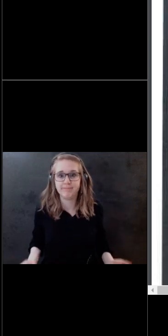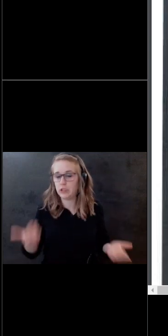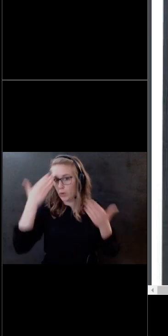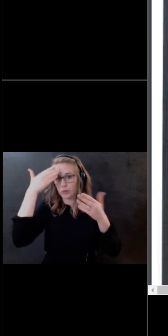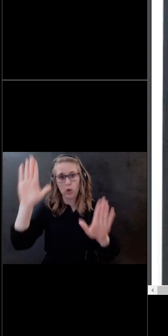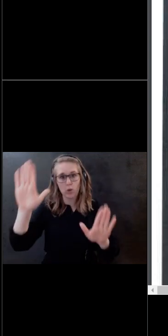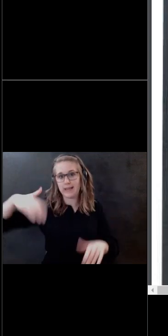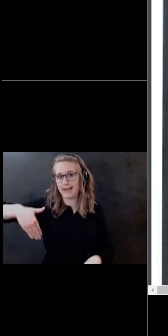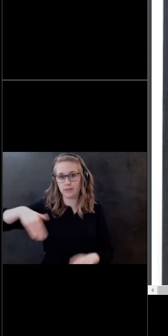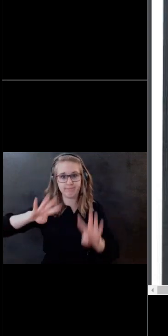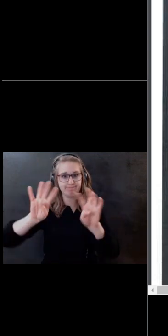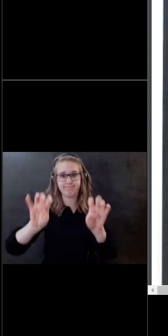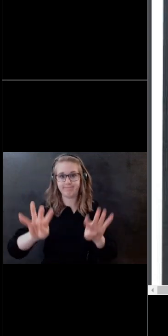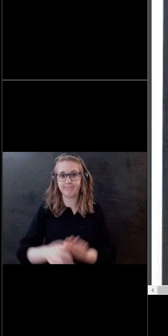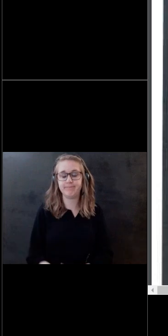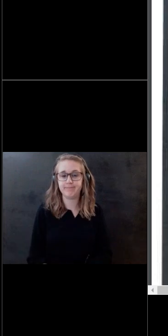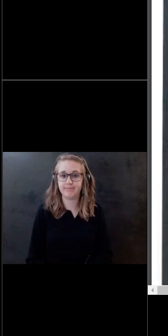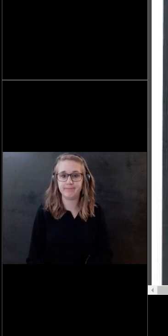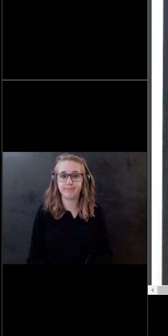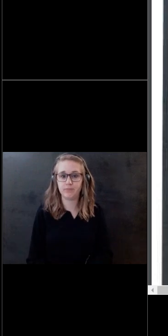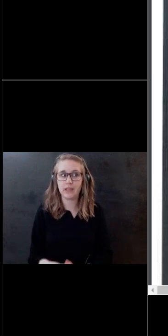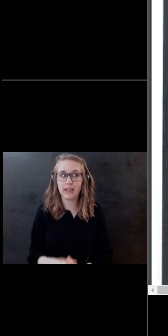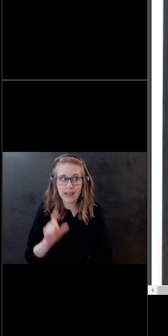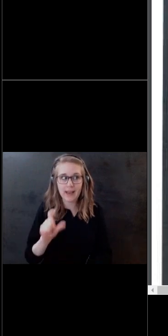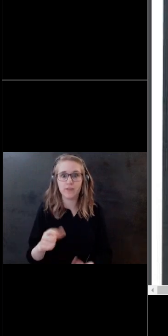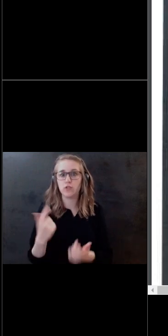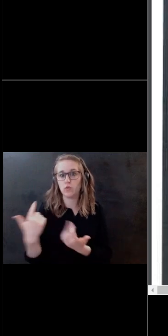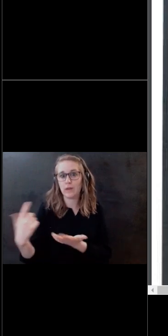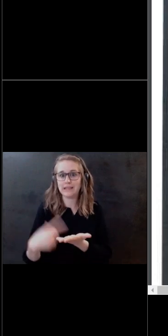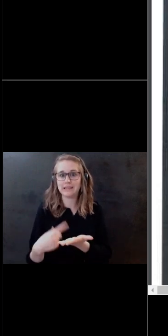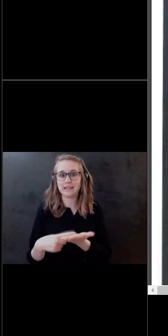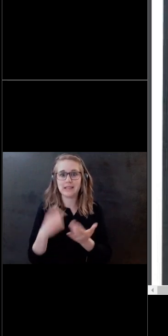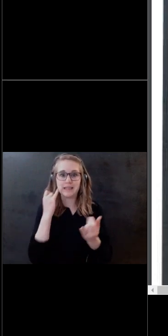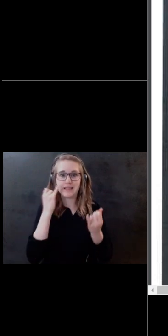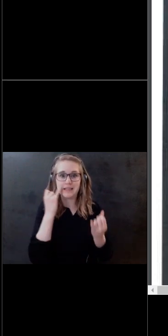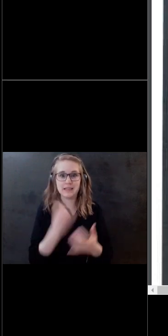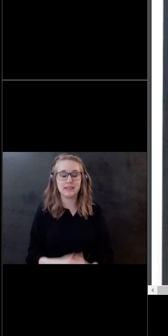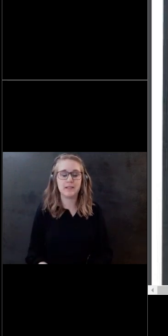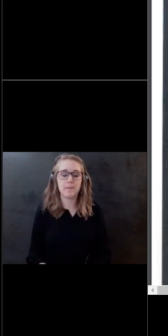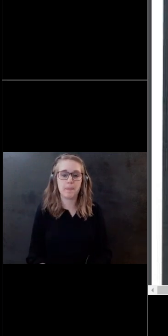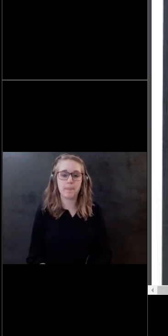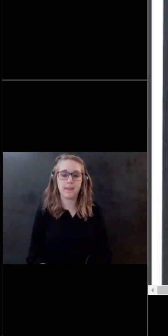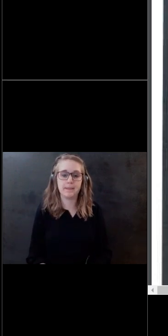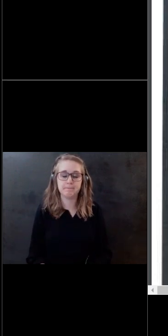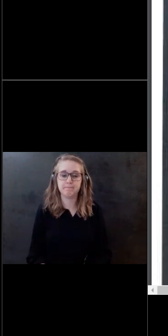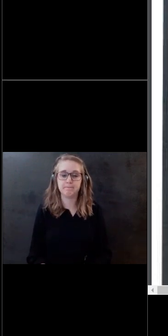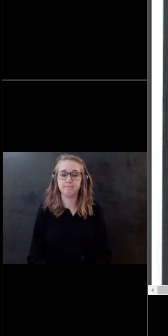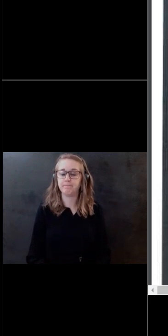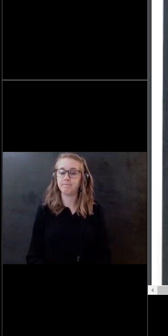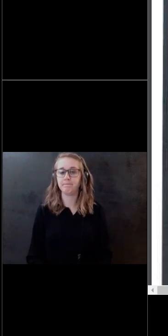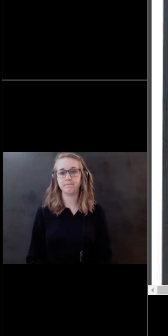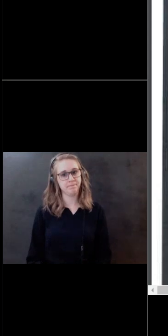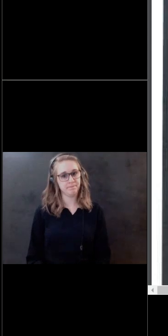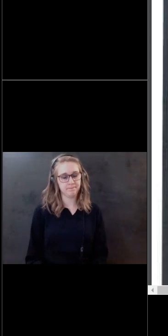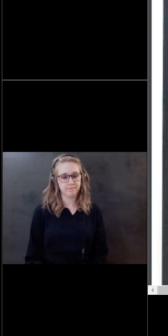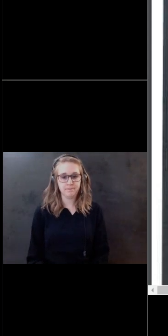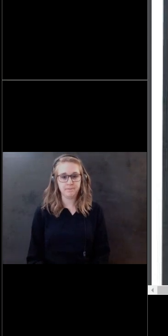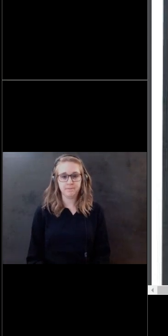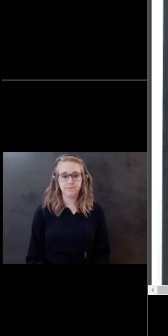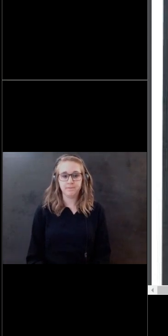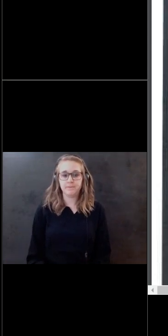without giving them the ideas. That's the problem. You know, if we could go back